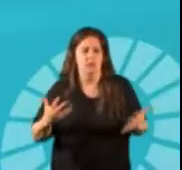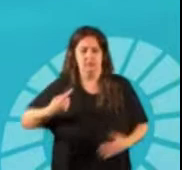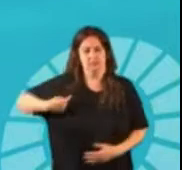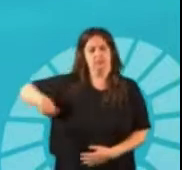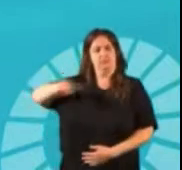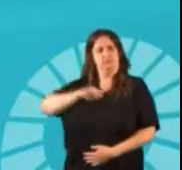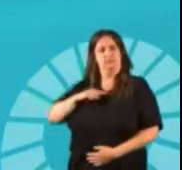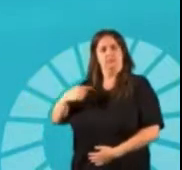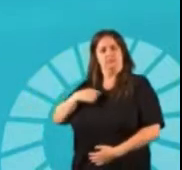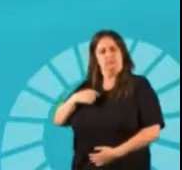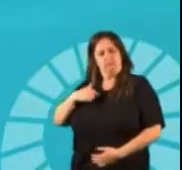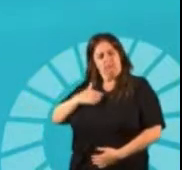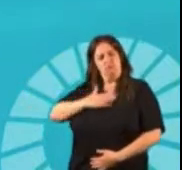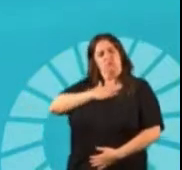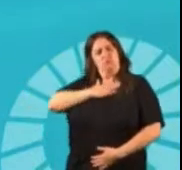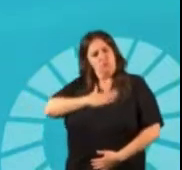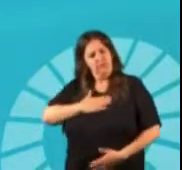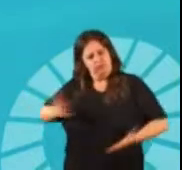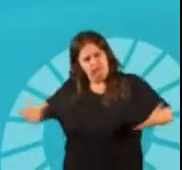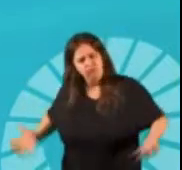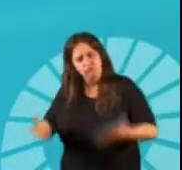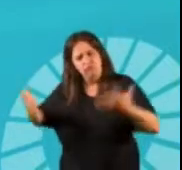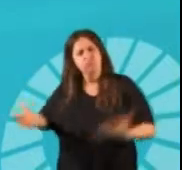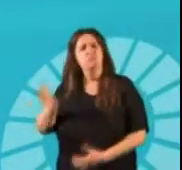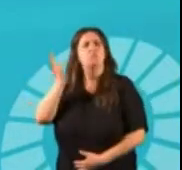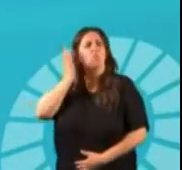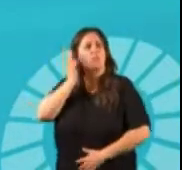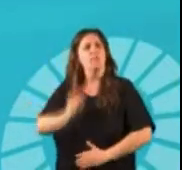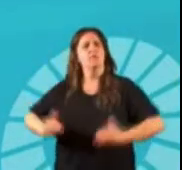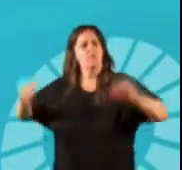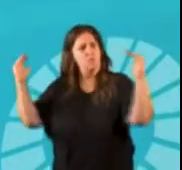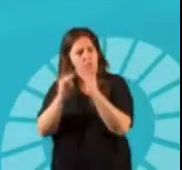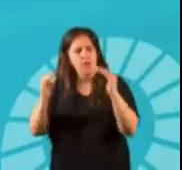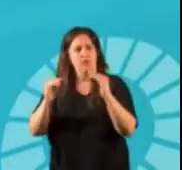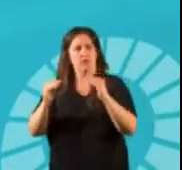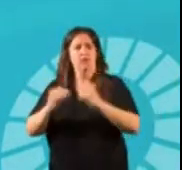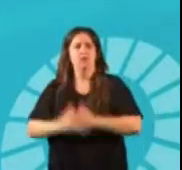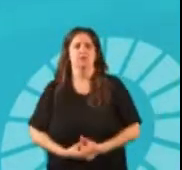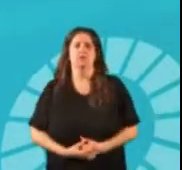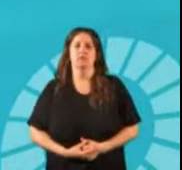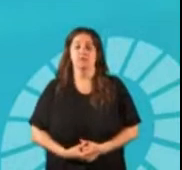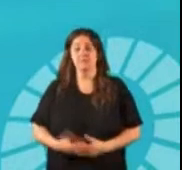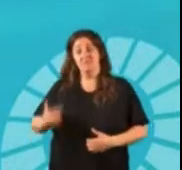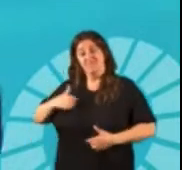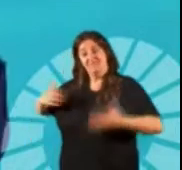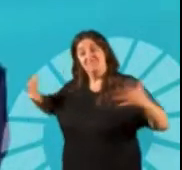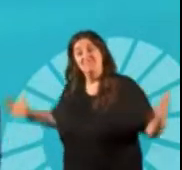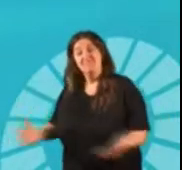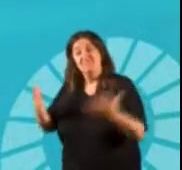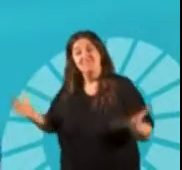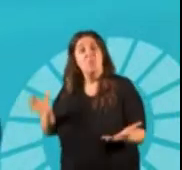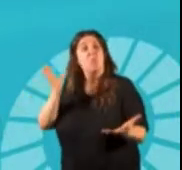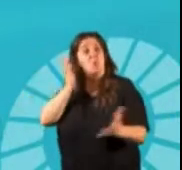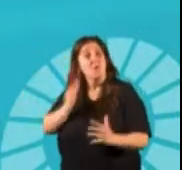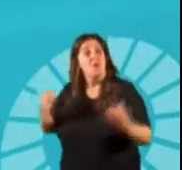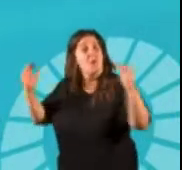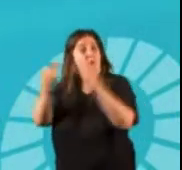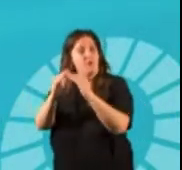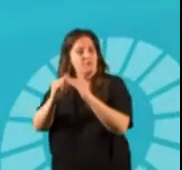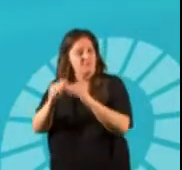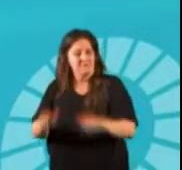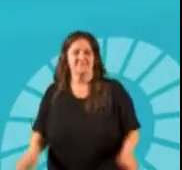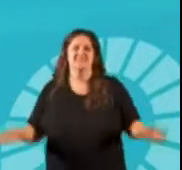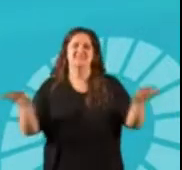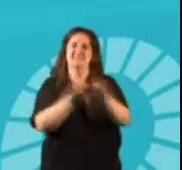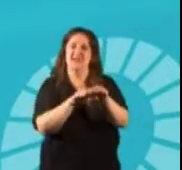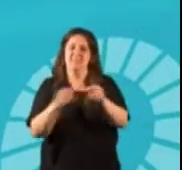feminist. A feminist because feminism is humanism. Defending the dignity of